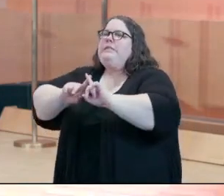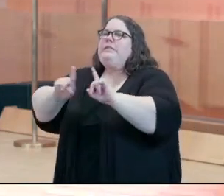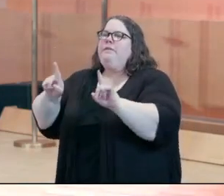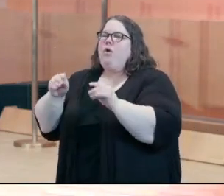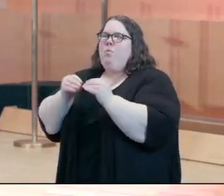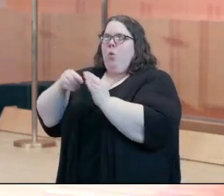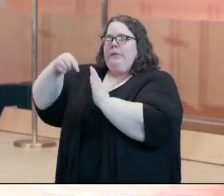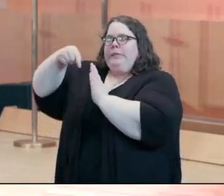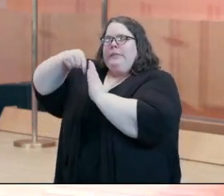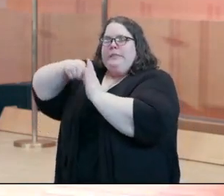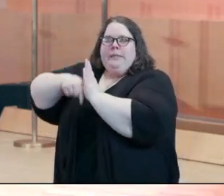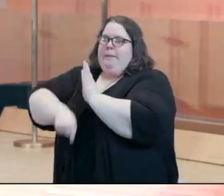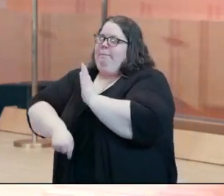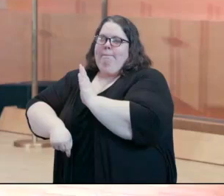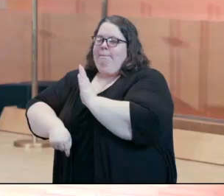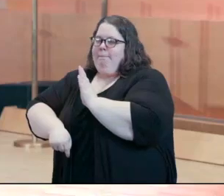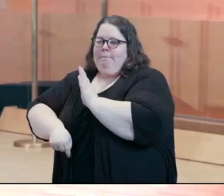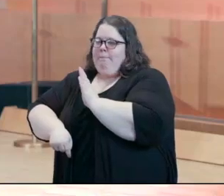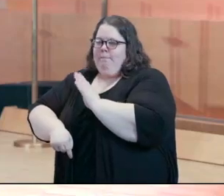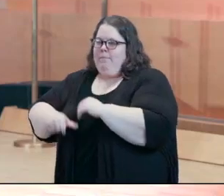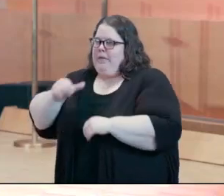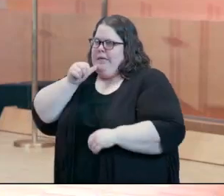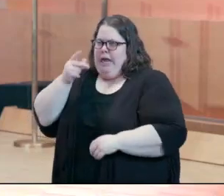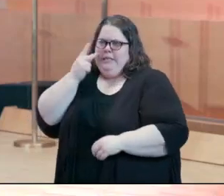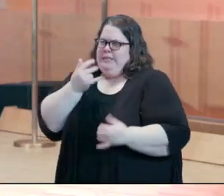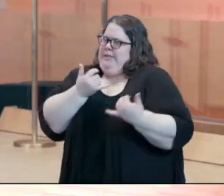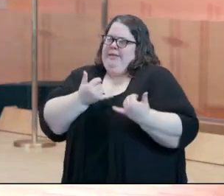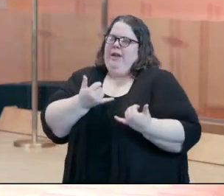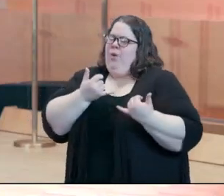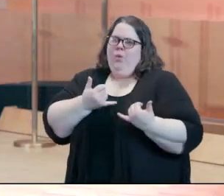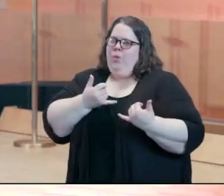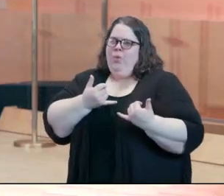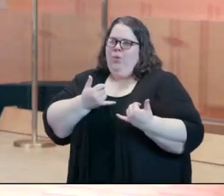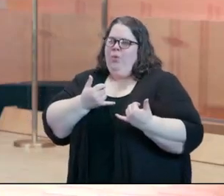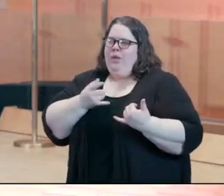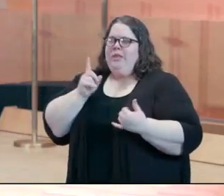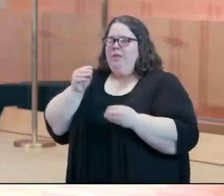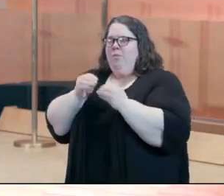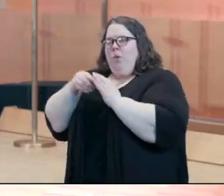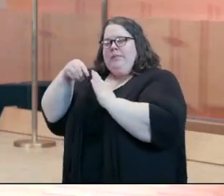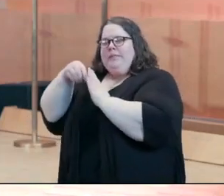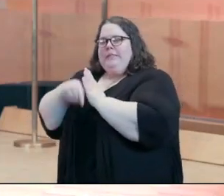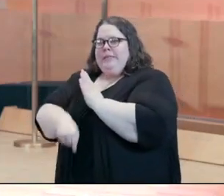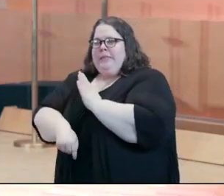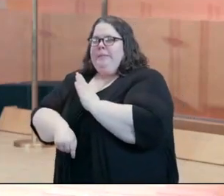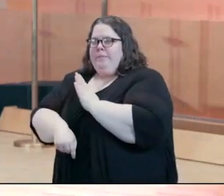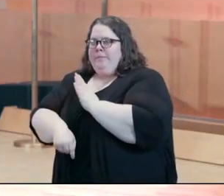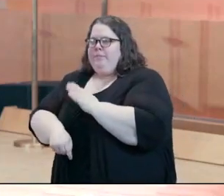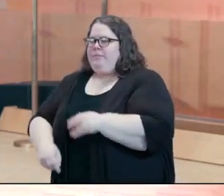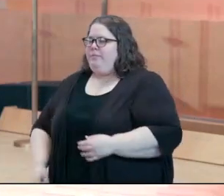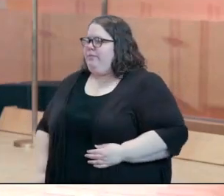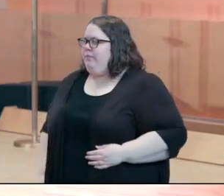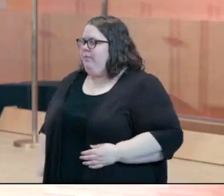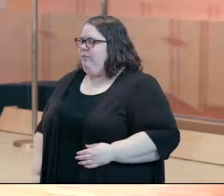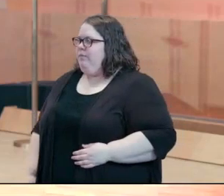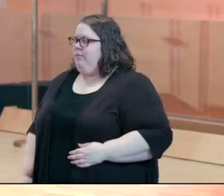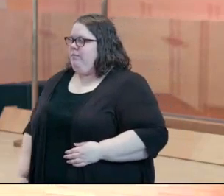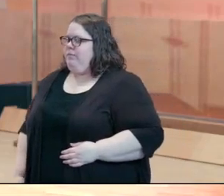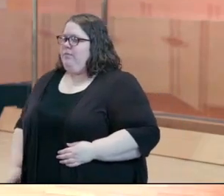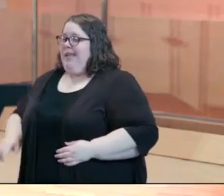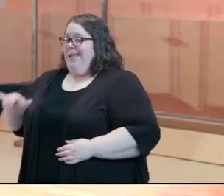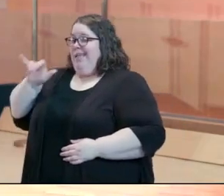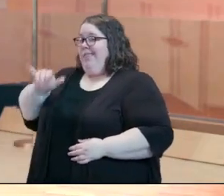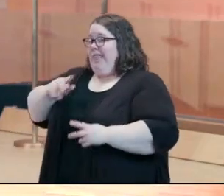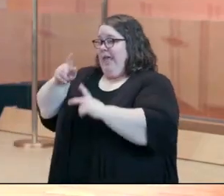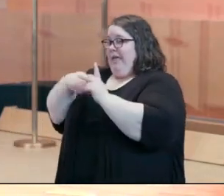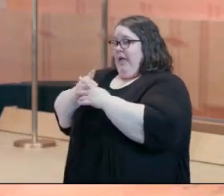that we see in our world. Because in a covenant relationship, unlike this, a covenant relationship says, I